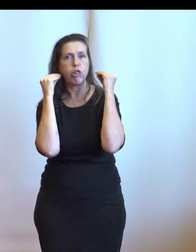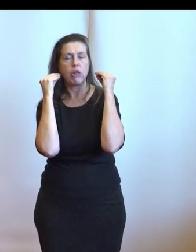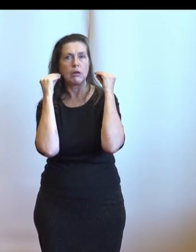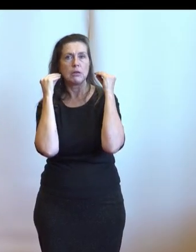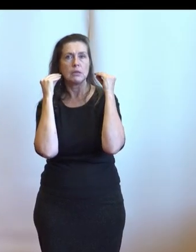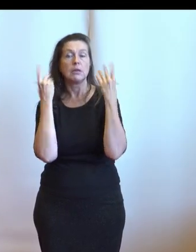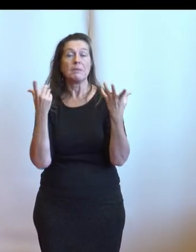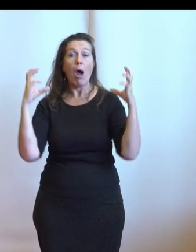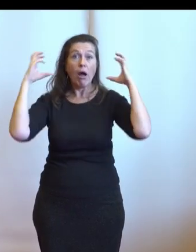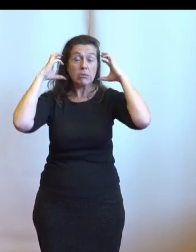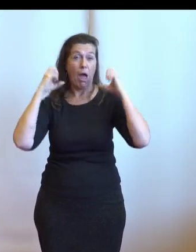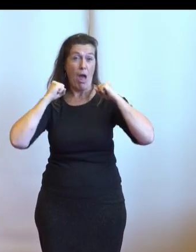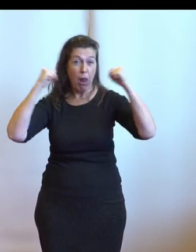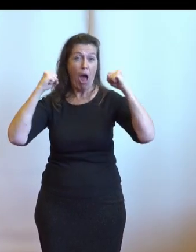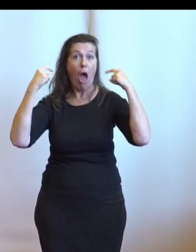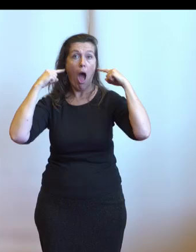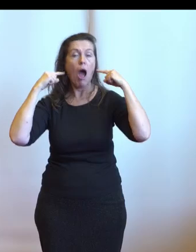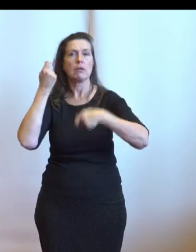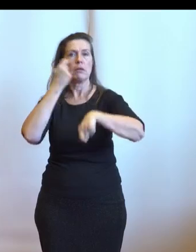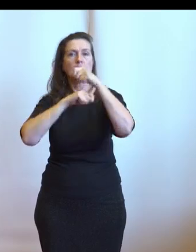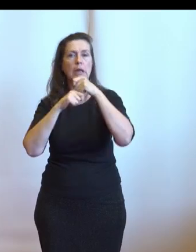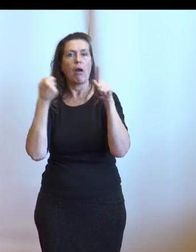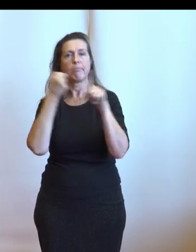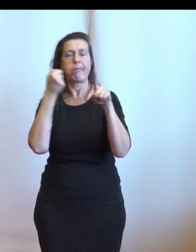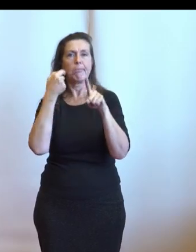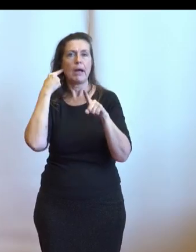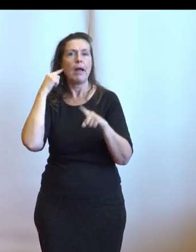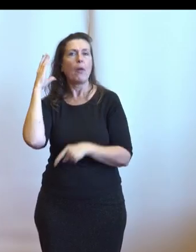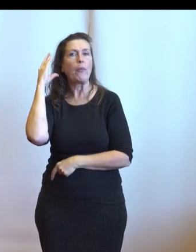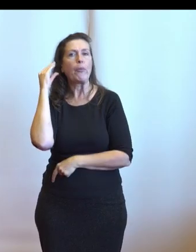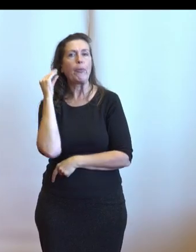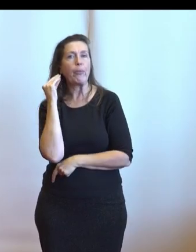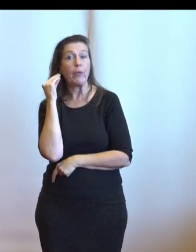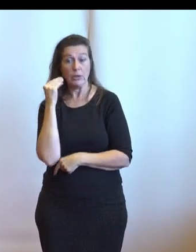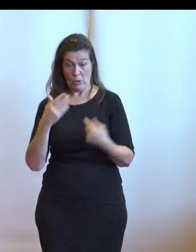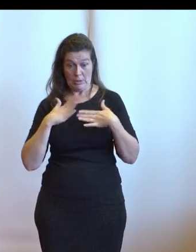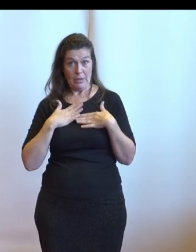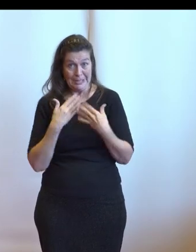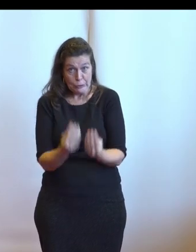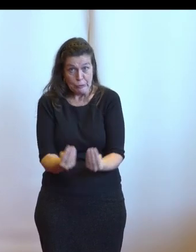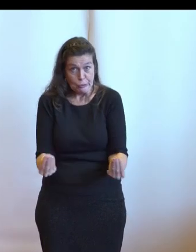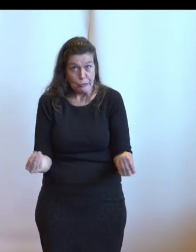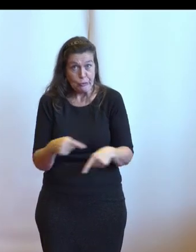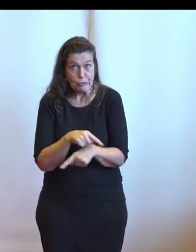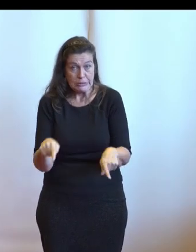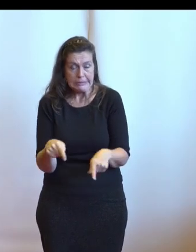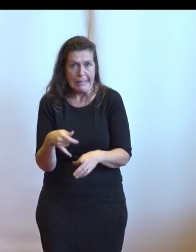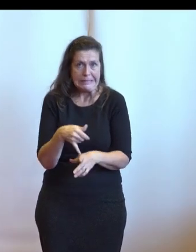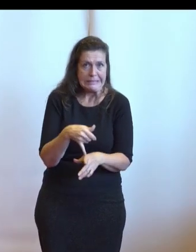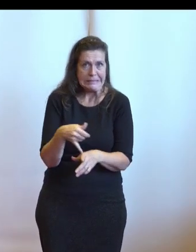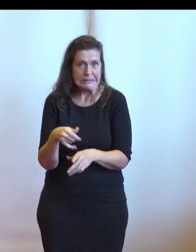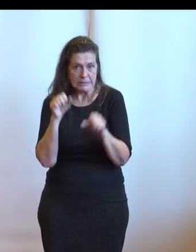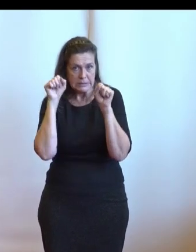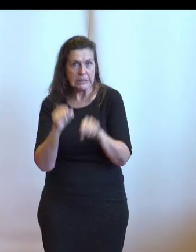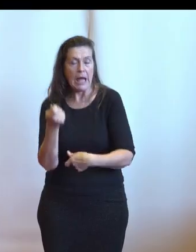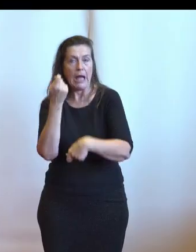unsafe listening devices. So what I want to say is that currently our children are in risk of